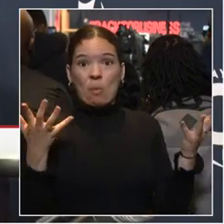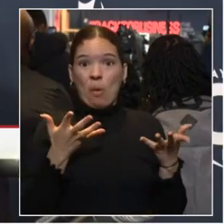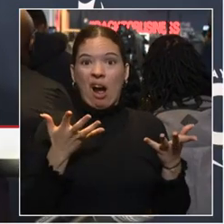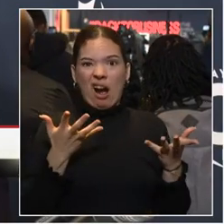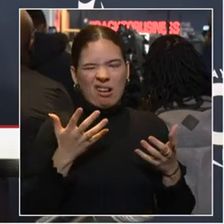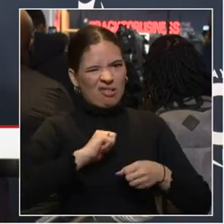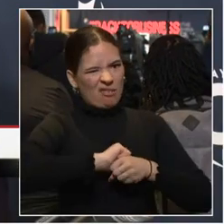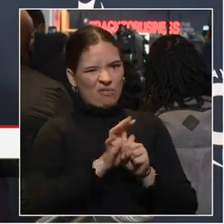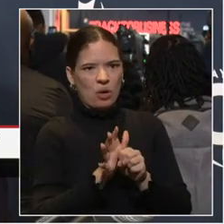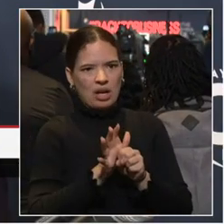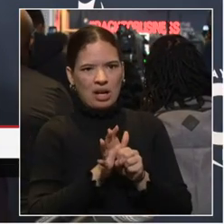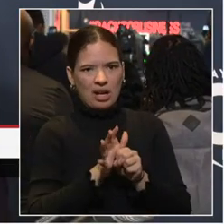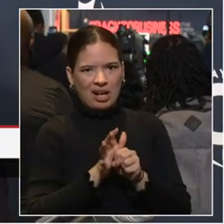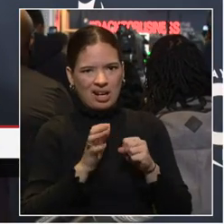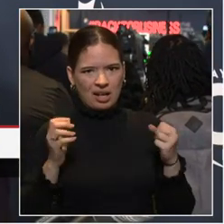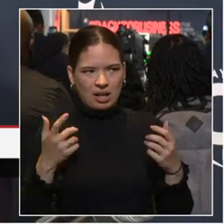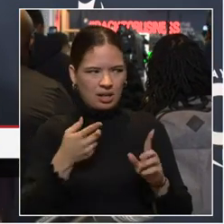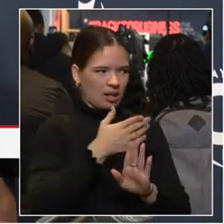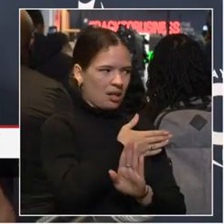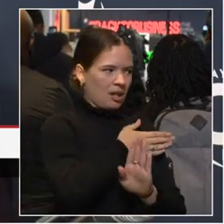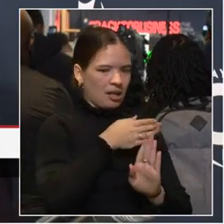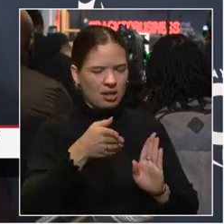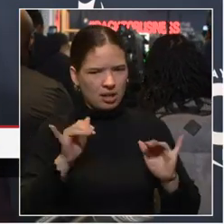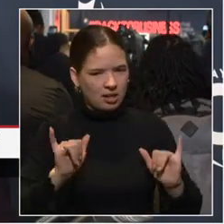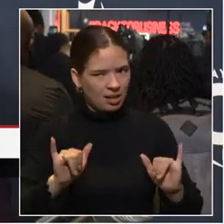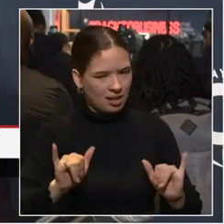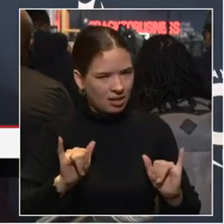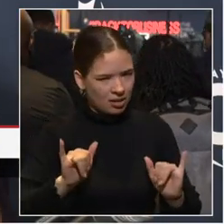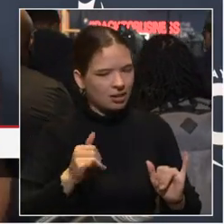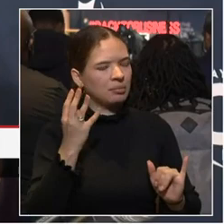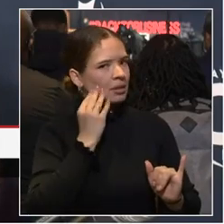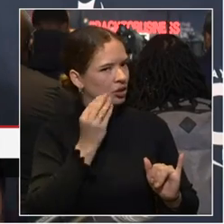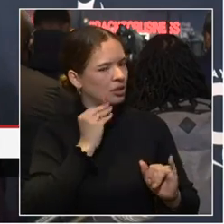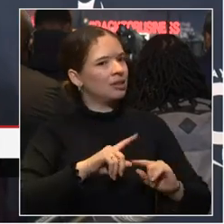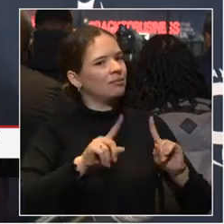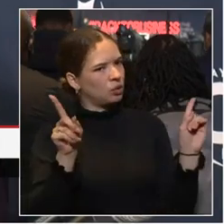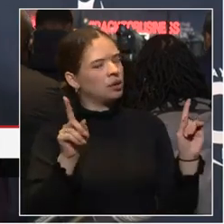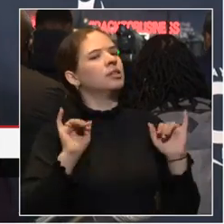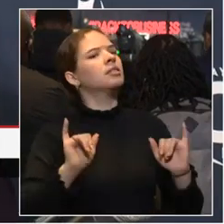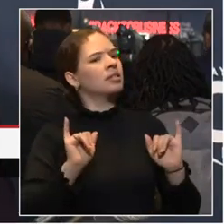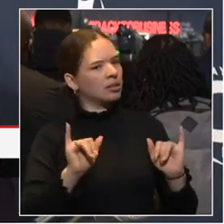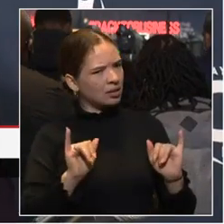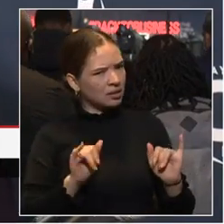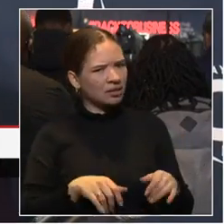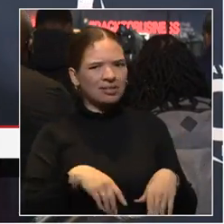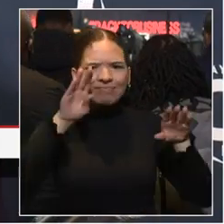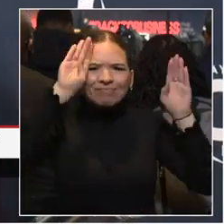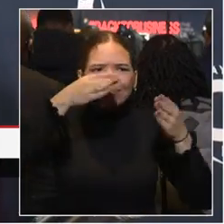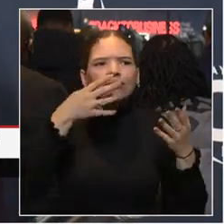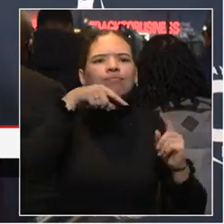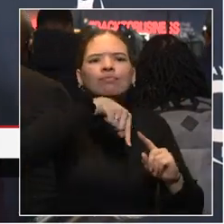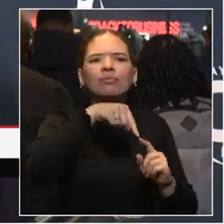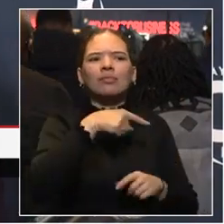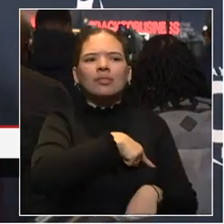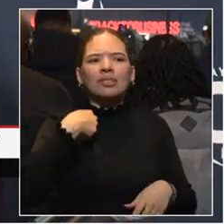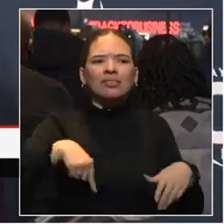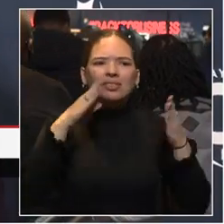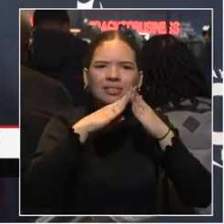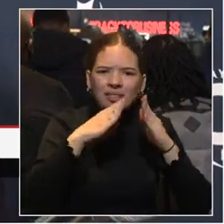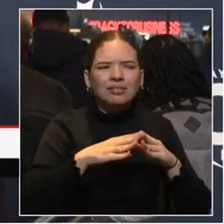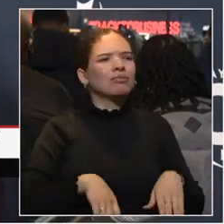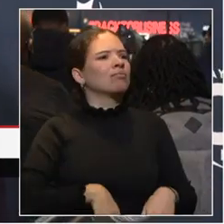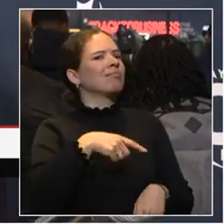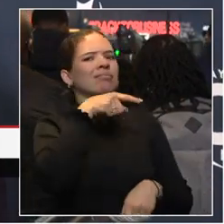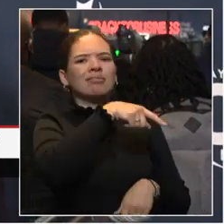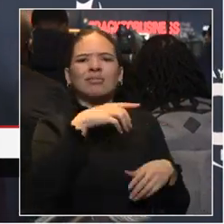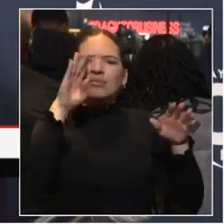different set of tasks to do. We have to focus on our downtown. We have to really focus on our kids, who we know.